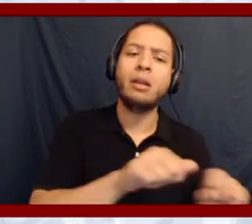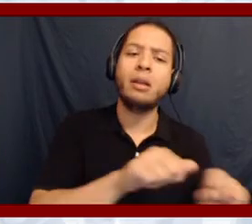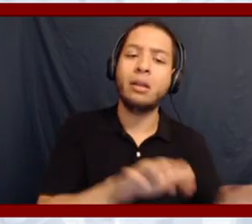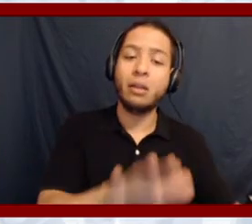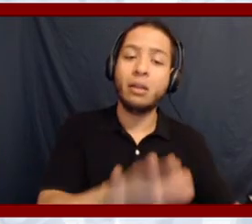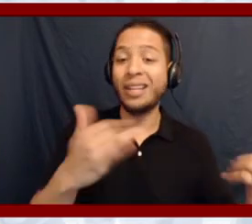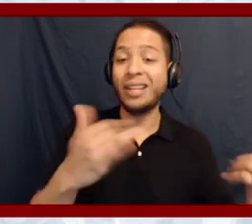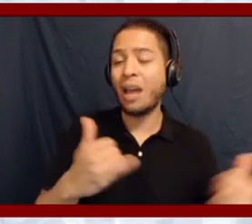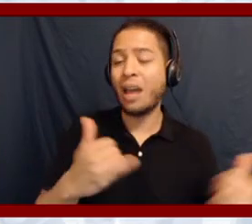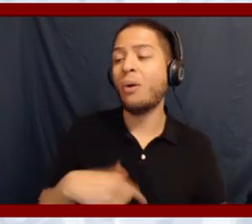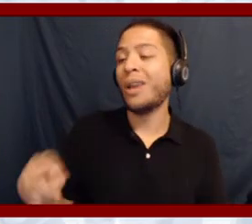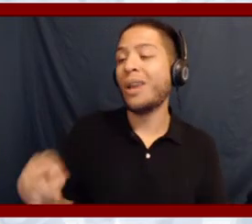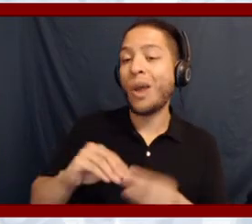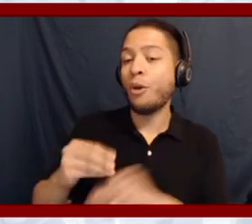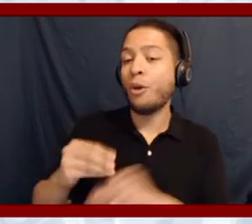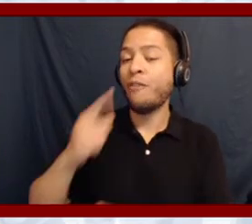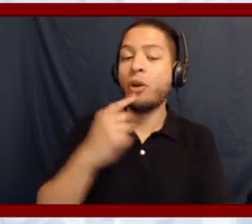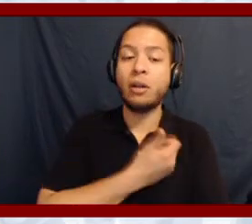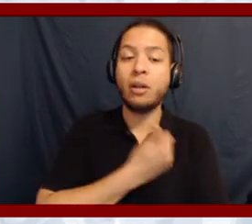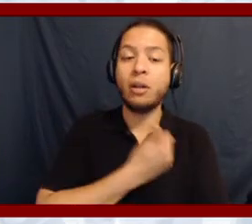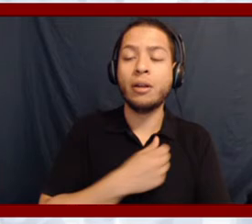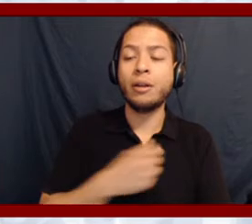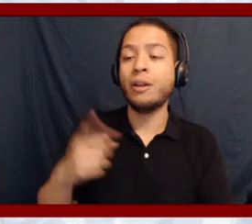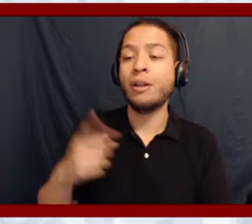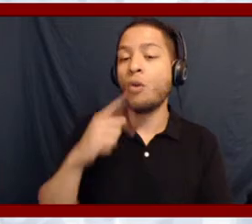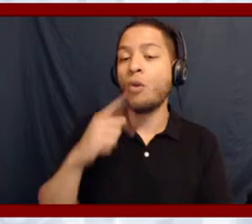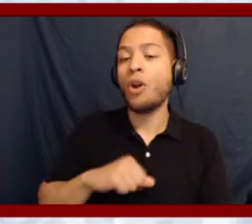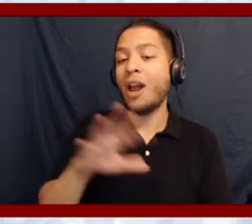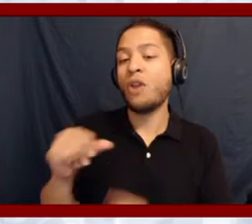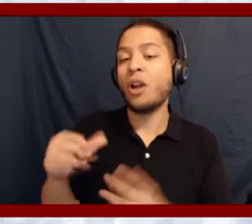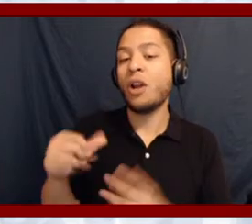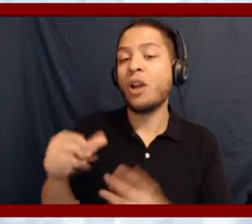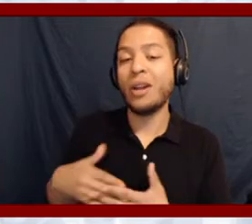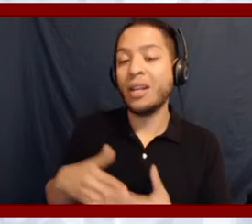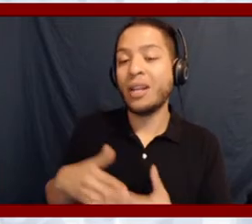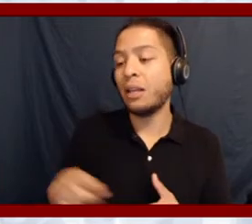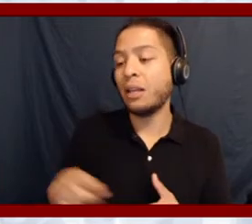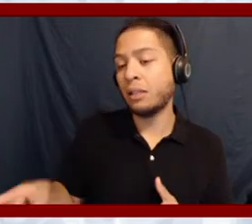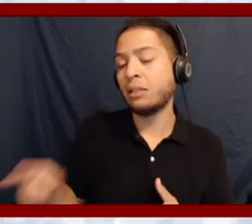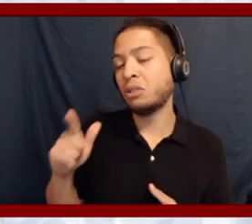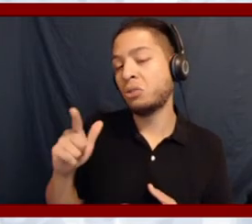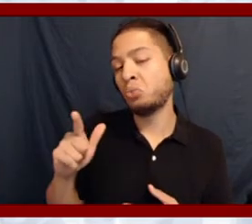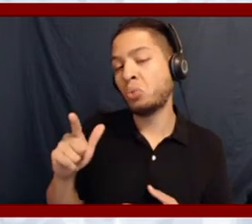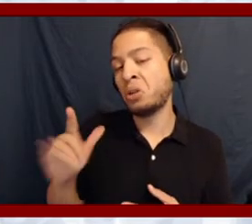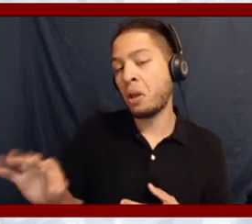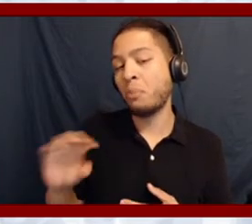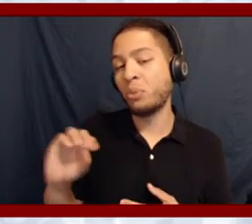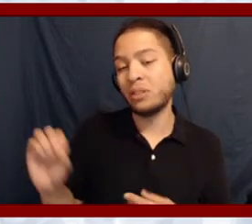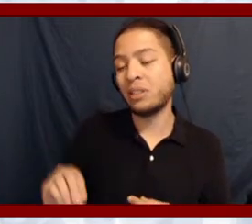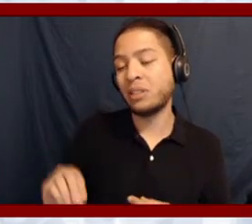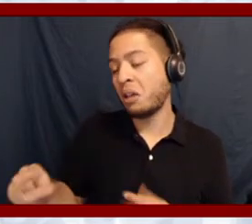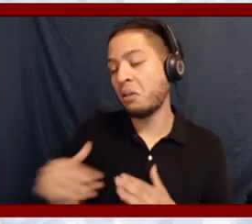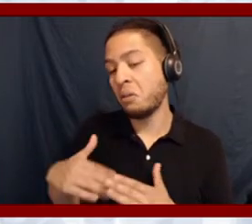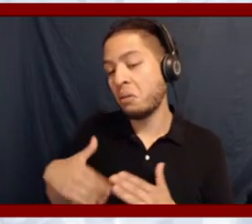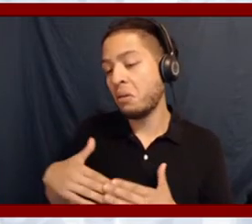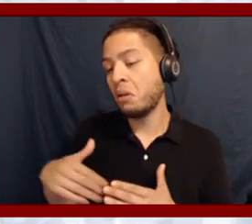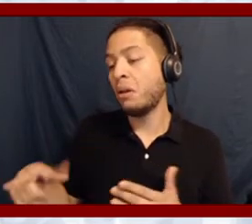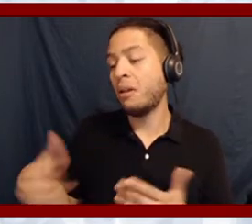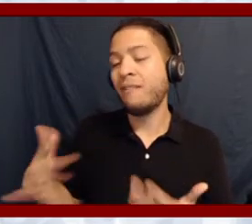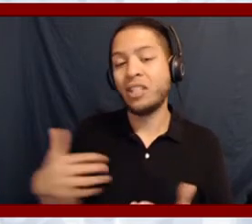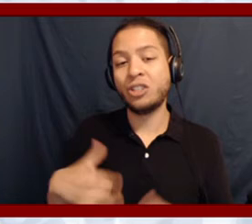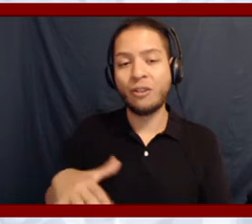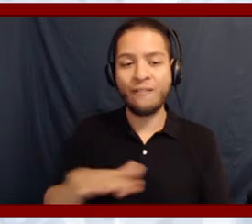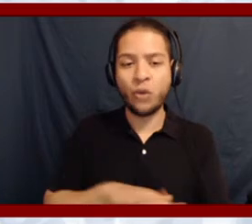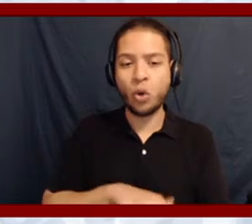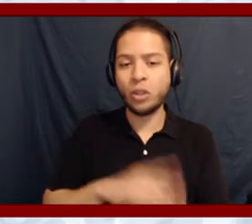About 33% have received one dose and about 29% have actually been fully vaccinated. And